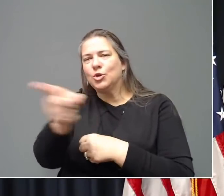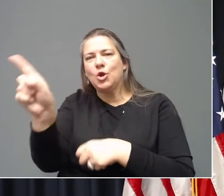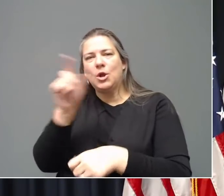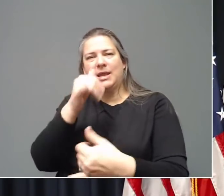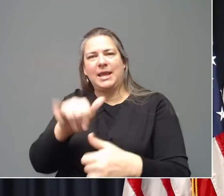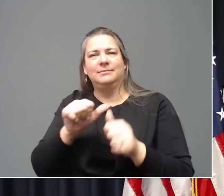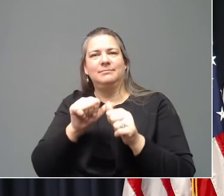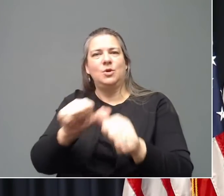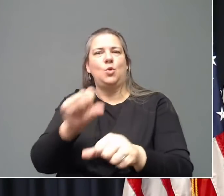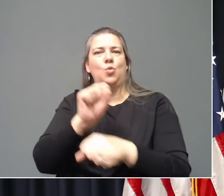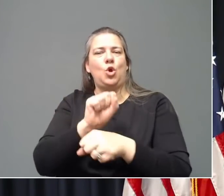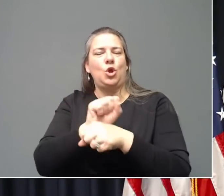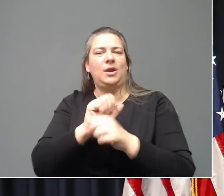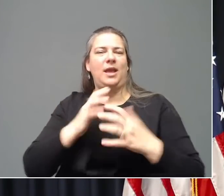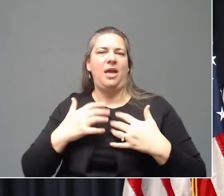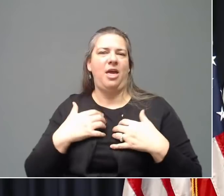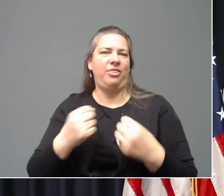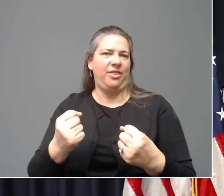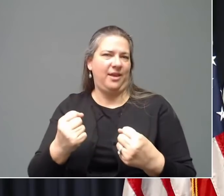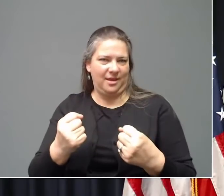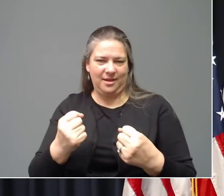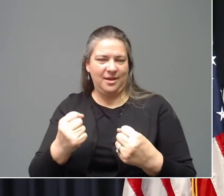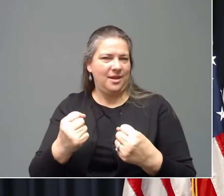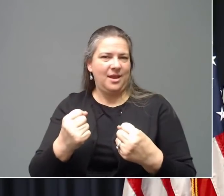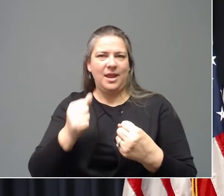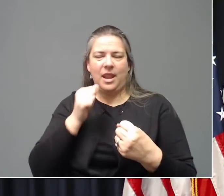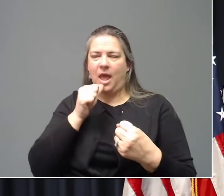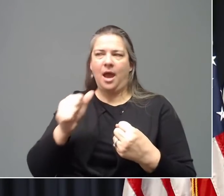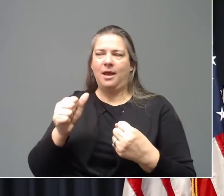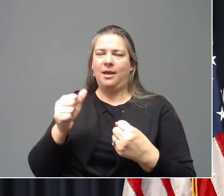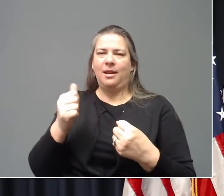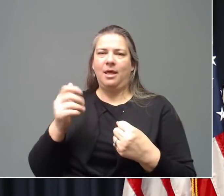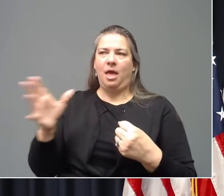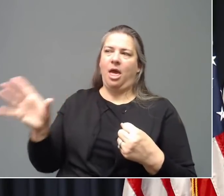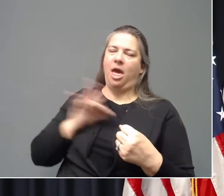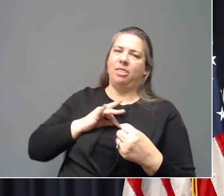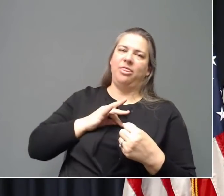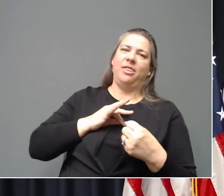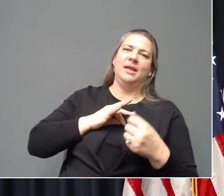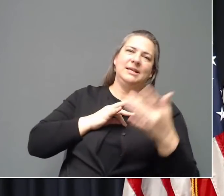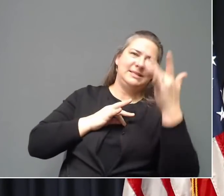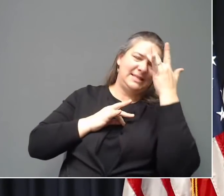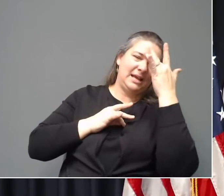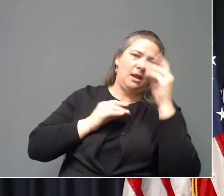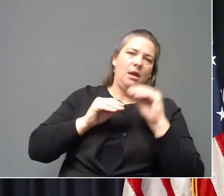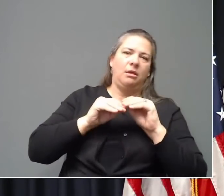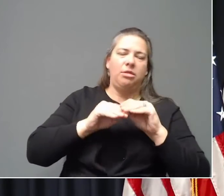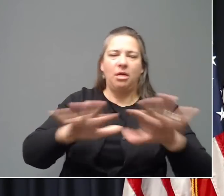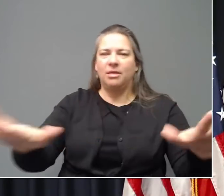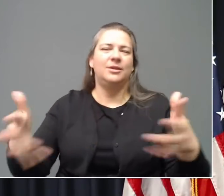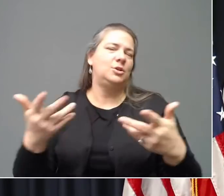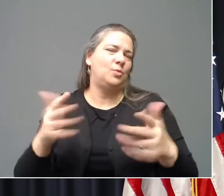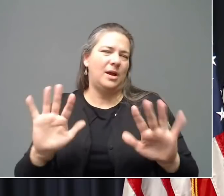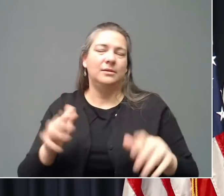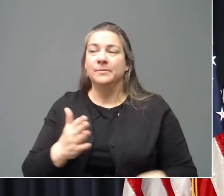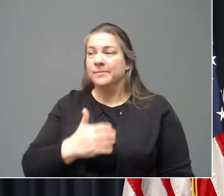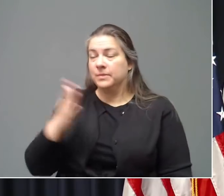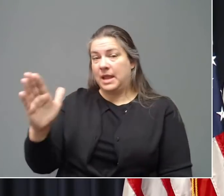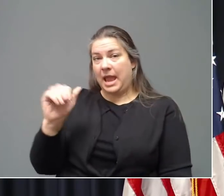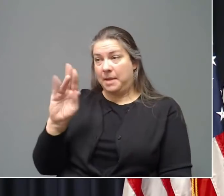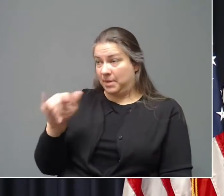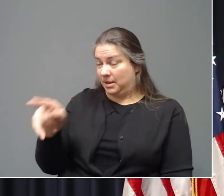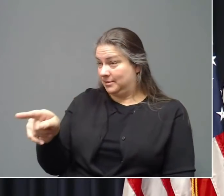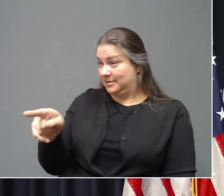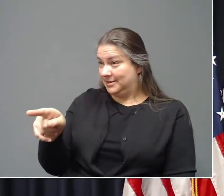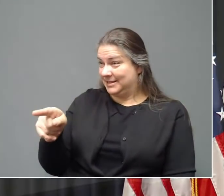healthy, not out with this virus, able to get through as many claims. And now we'll go over to Amy so she can correct anything and everything I